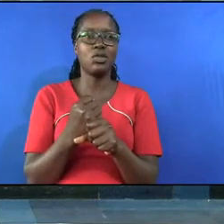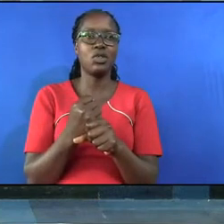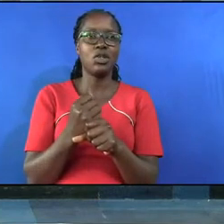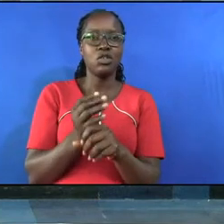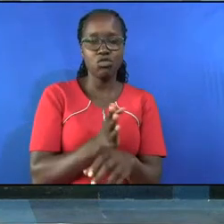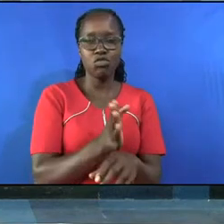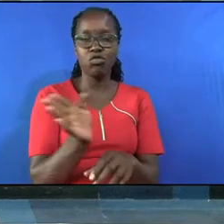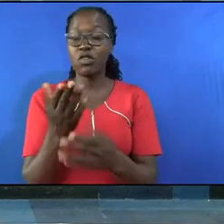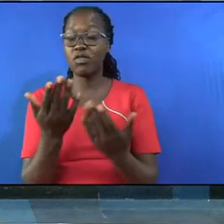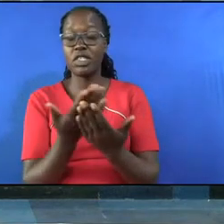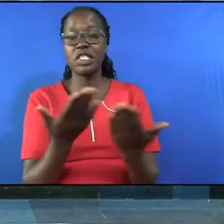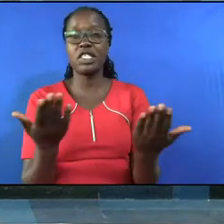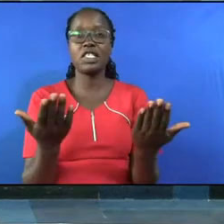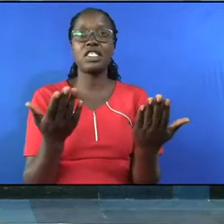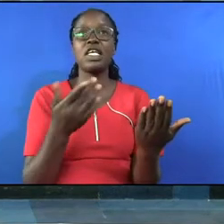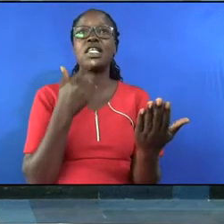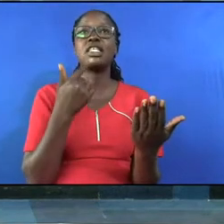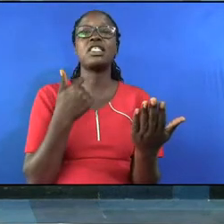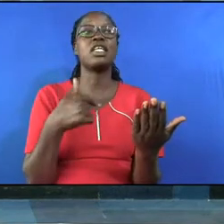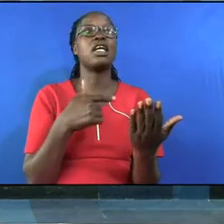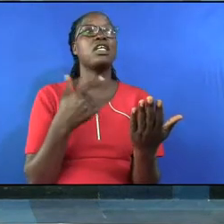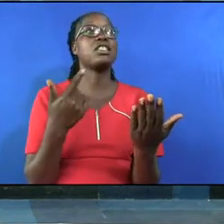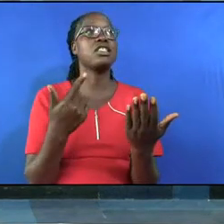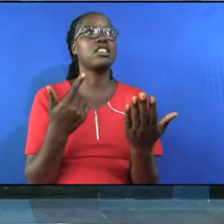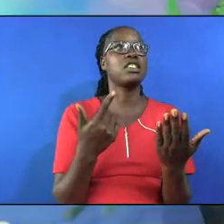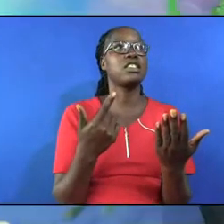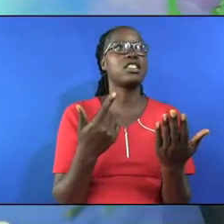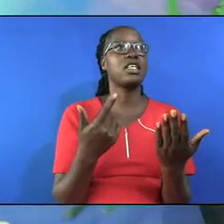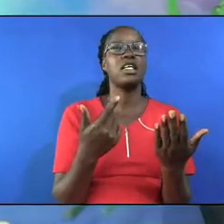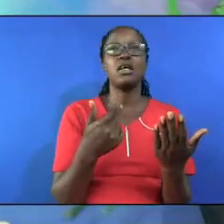evade this? And I want to tell us parents,